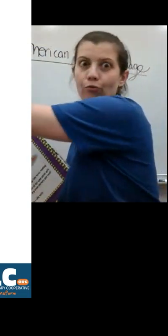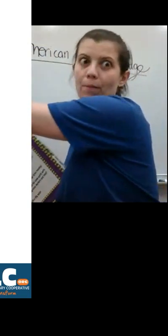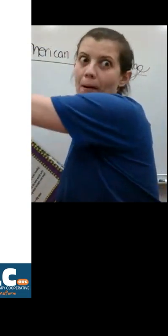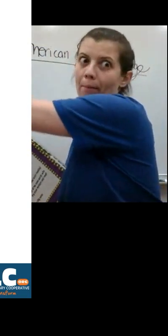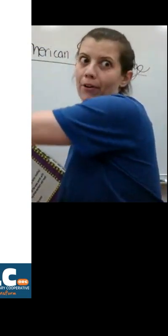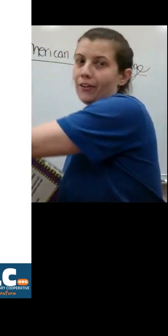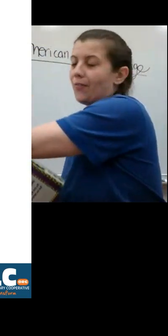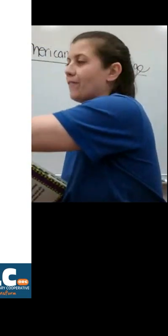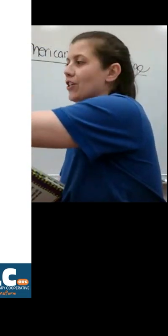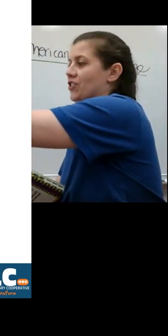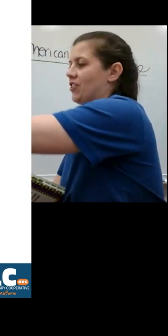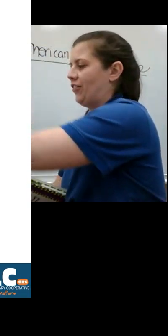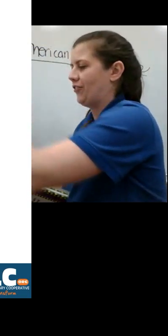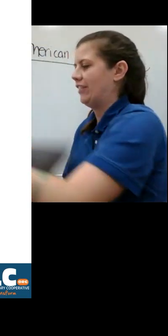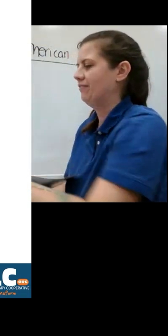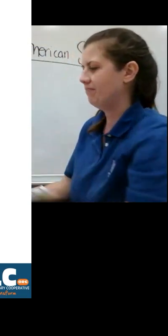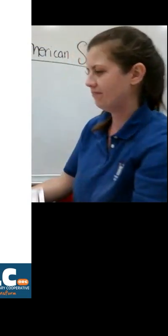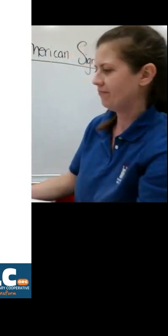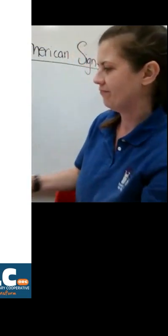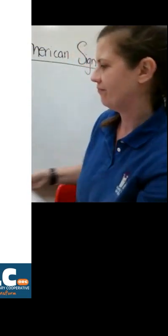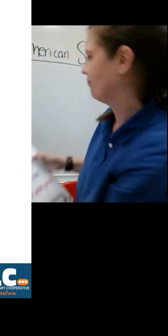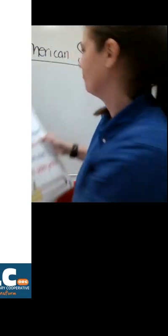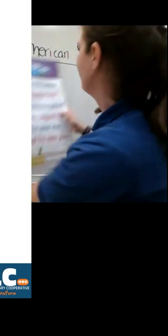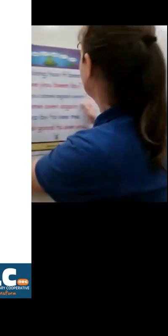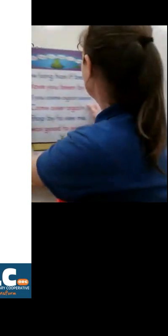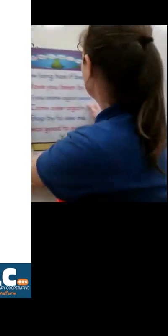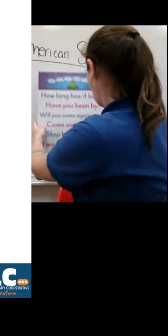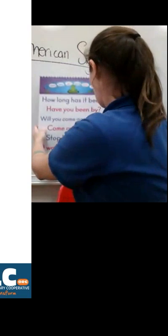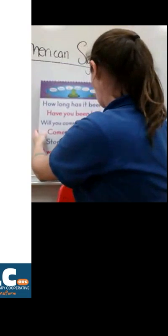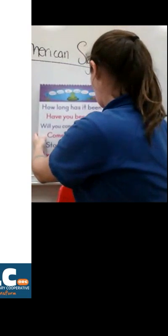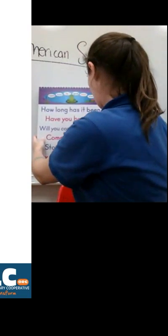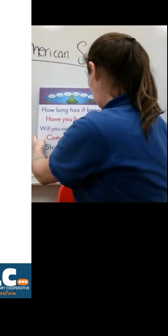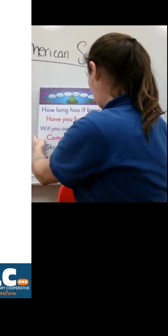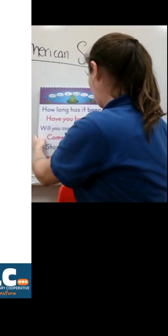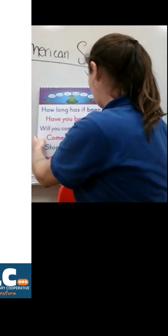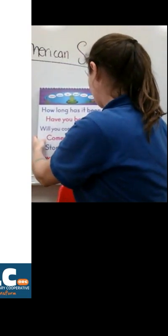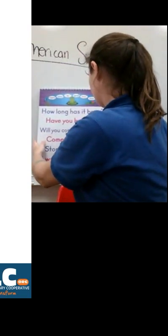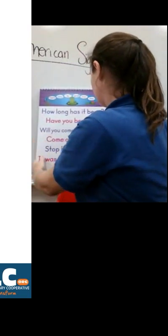and see if you remember the first one.